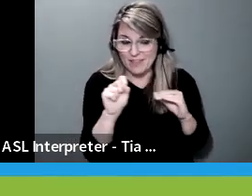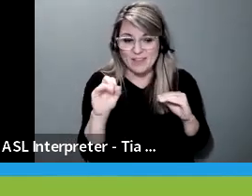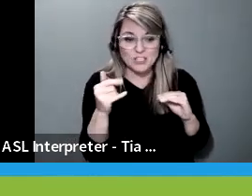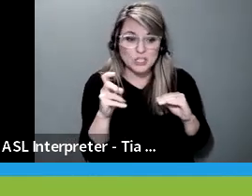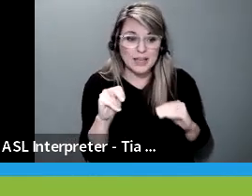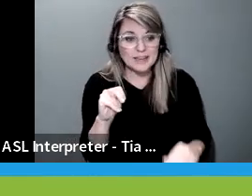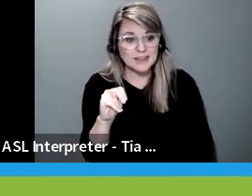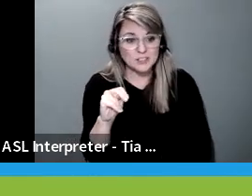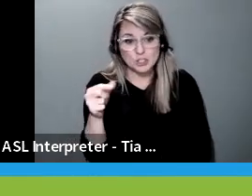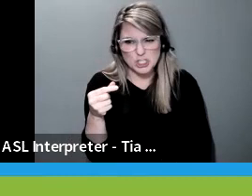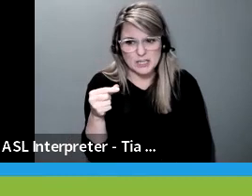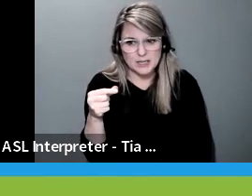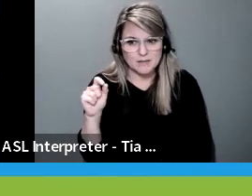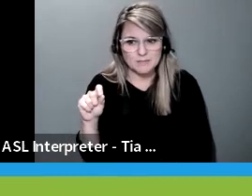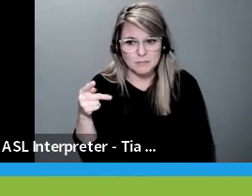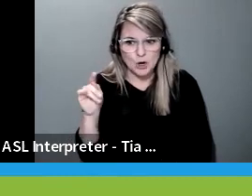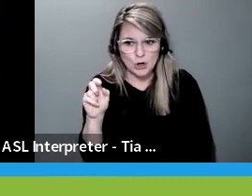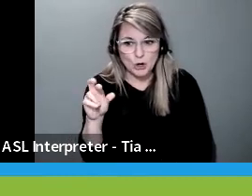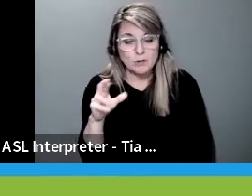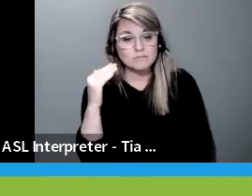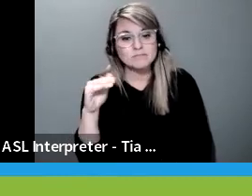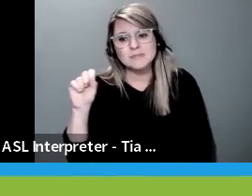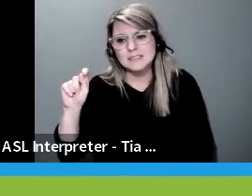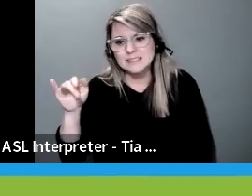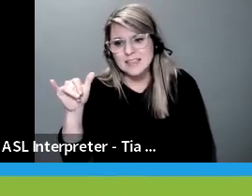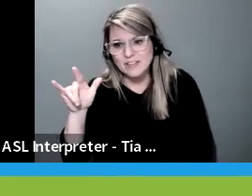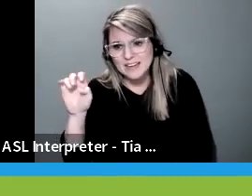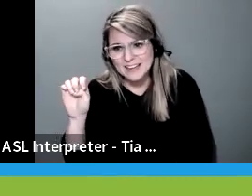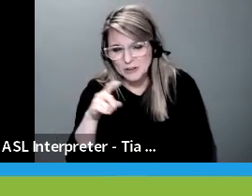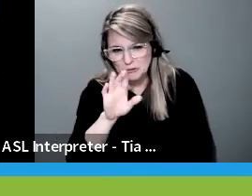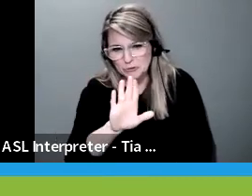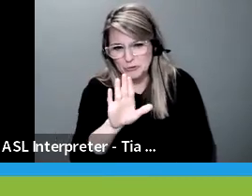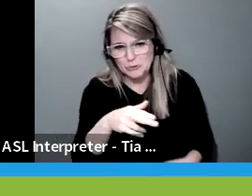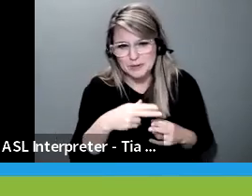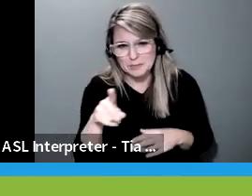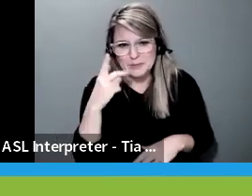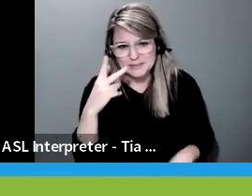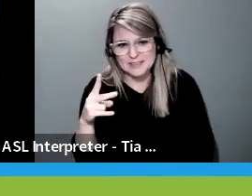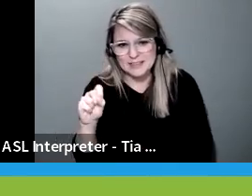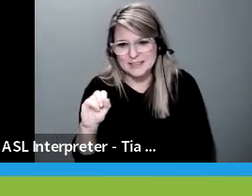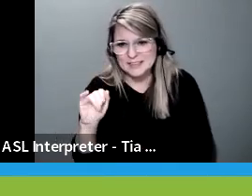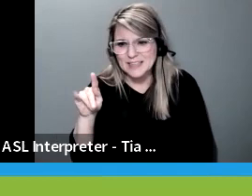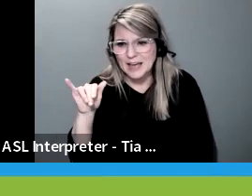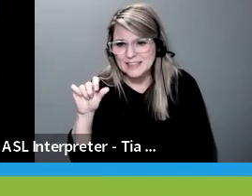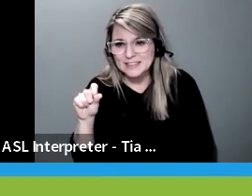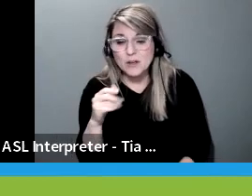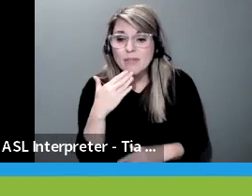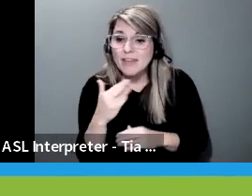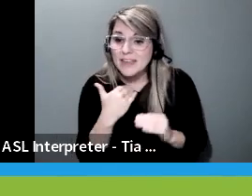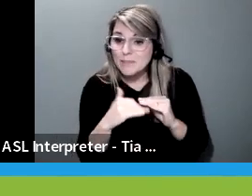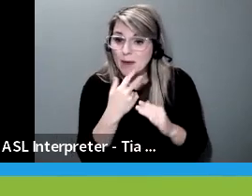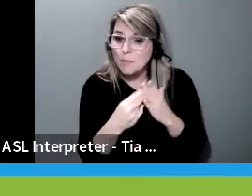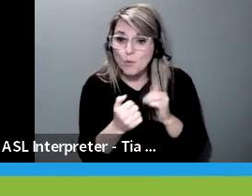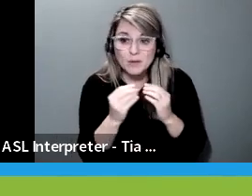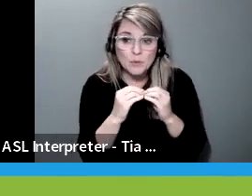shannong.parker@ky.gov. You can also email Stephanie. She'll probably forward it to me, but you're welcome to email her as well. And thank you guys. So let's